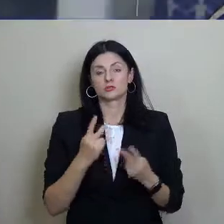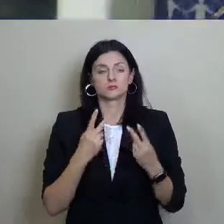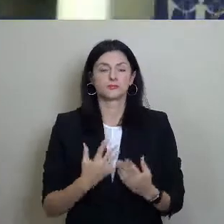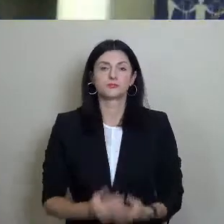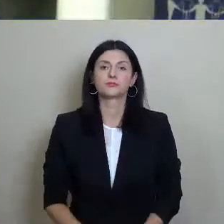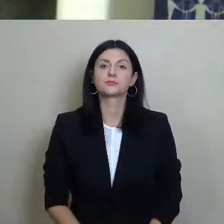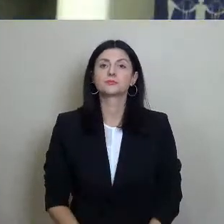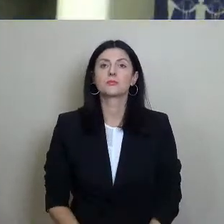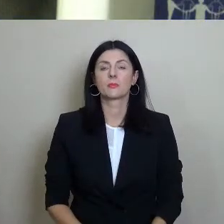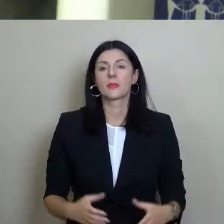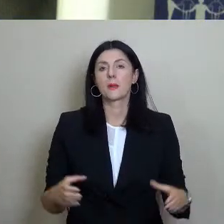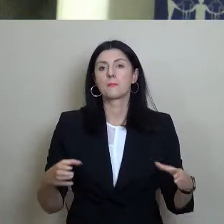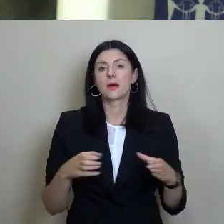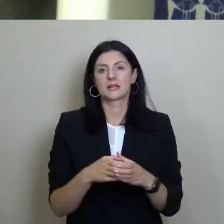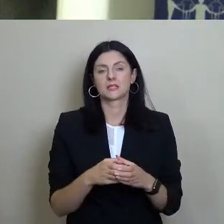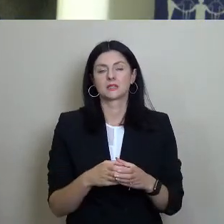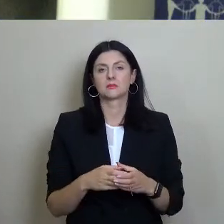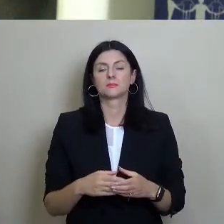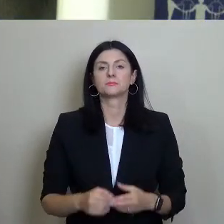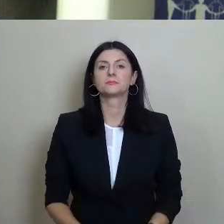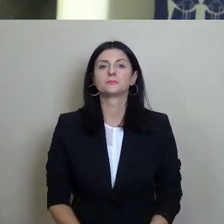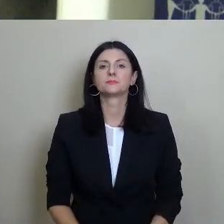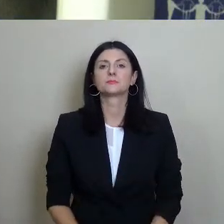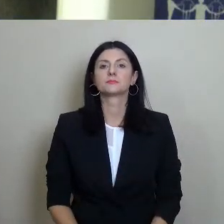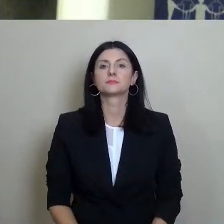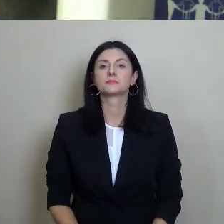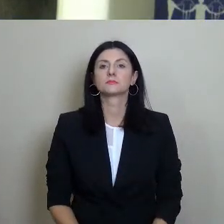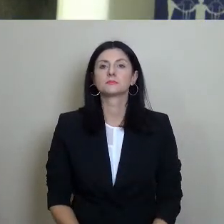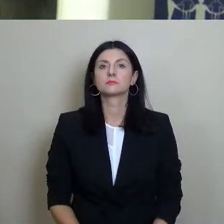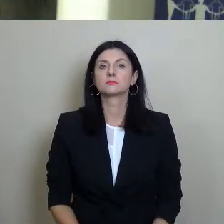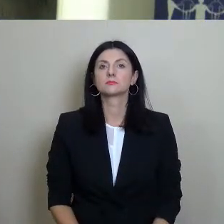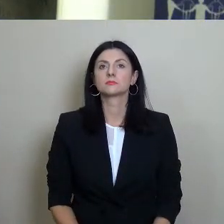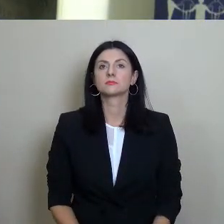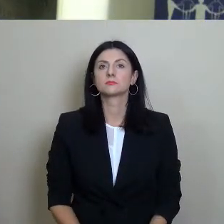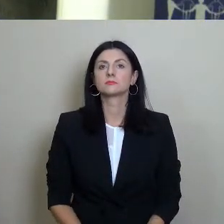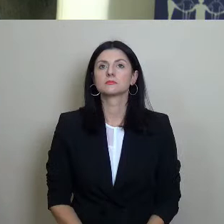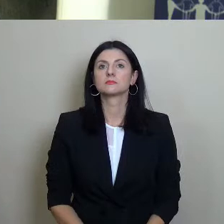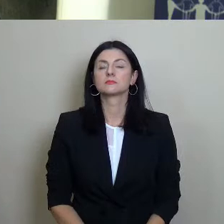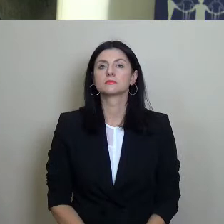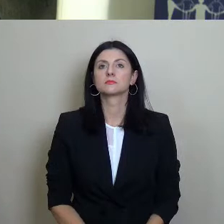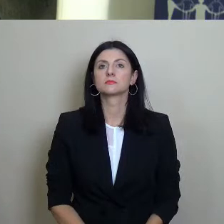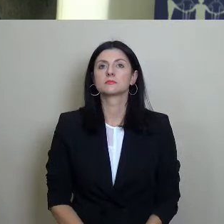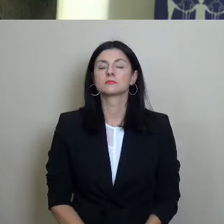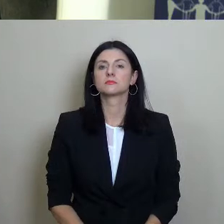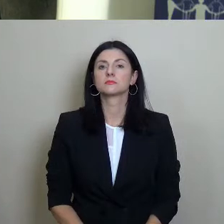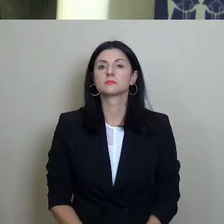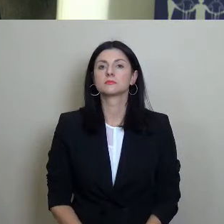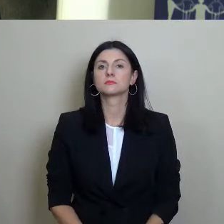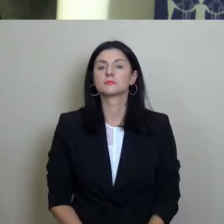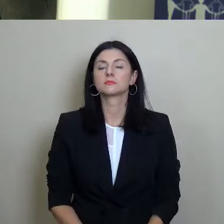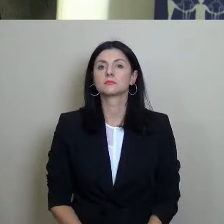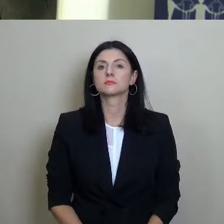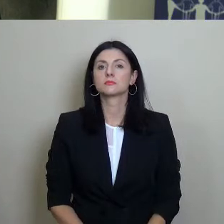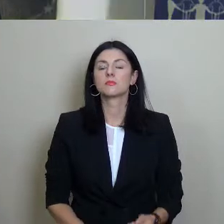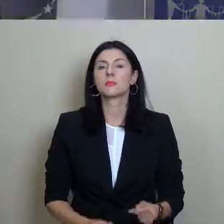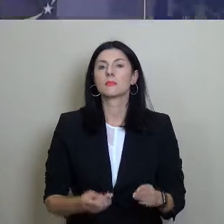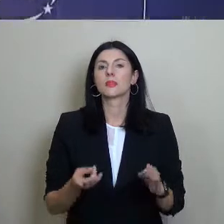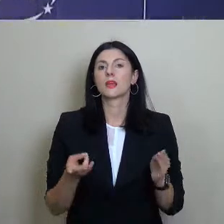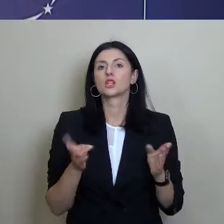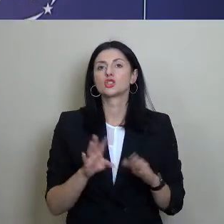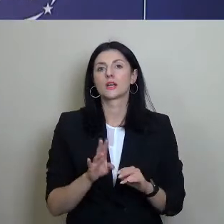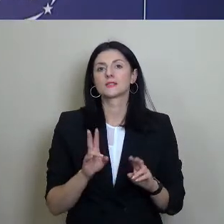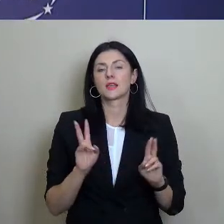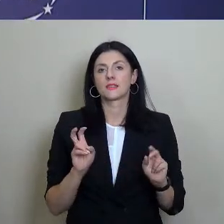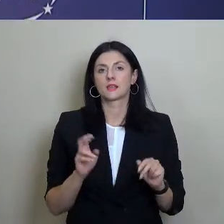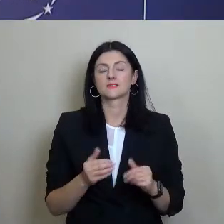be elected. So this is a party political argumentation. Maybe it's not legal, but it's party political argumentation. But still, there